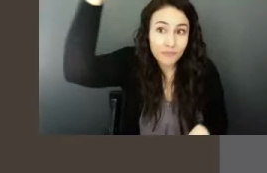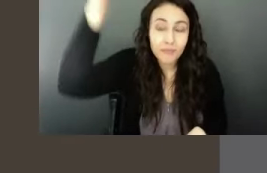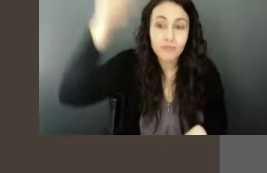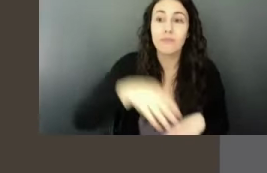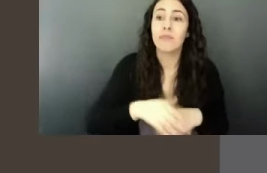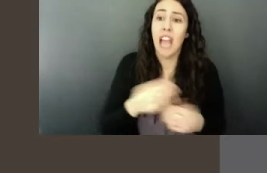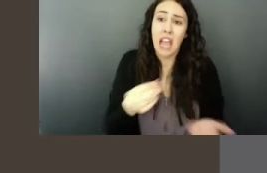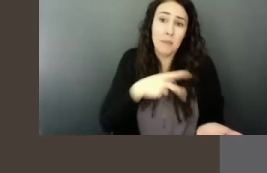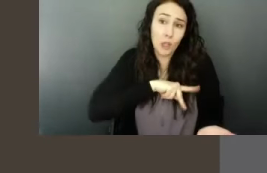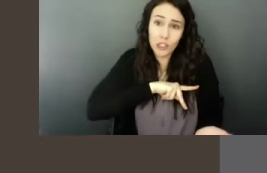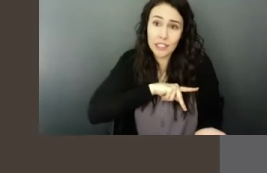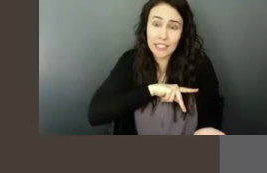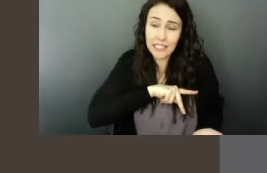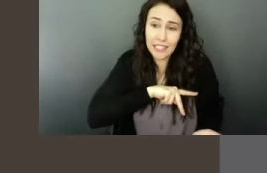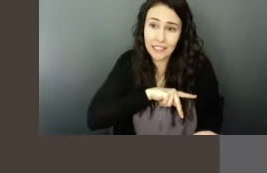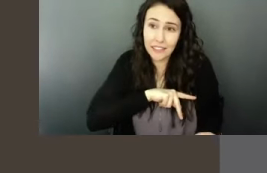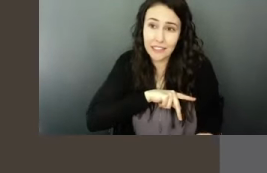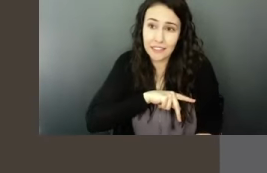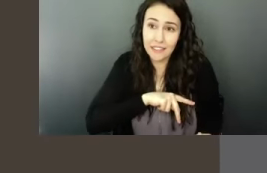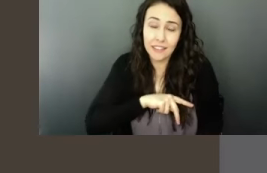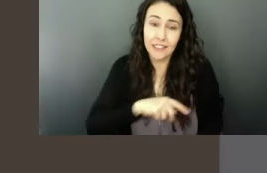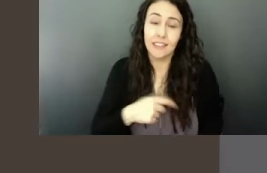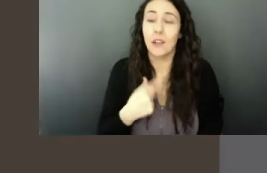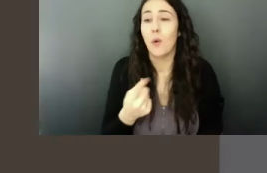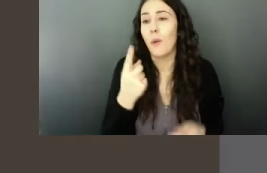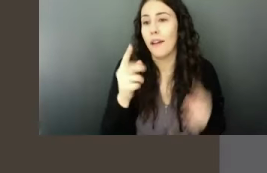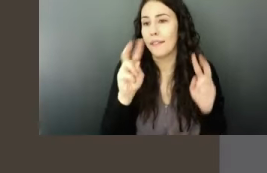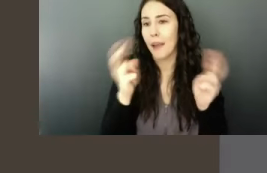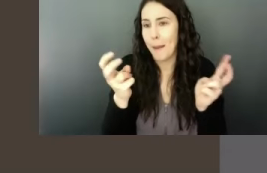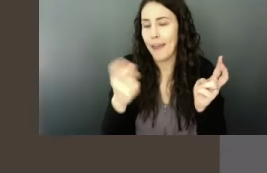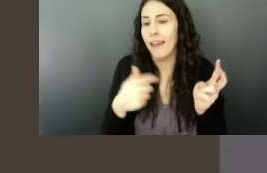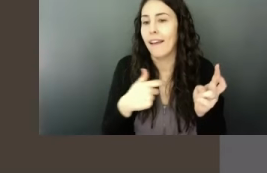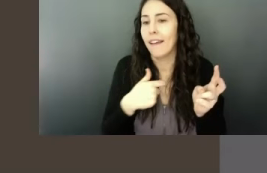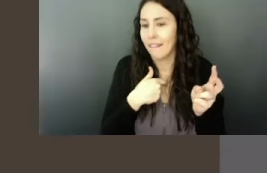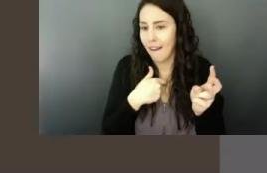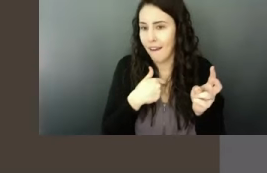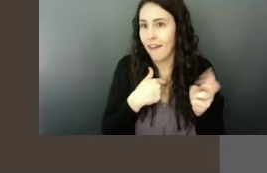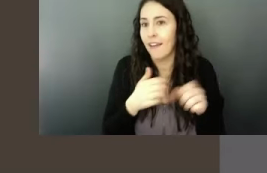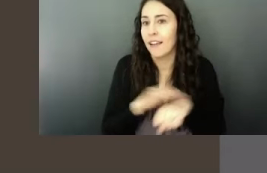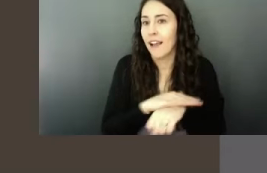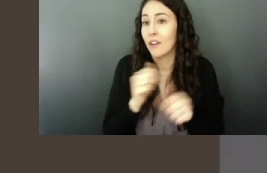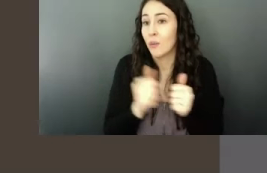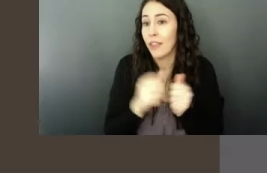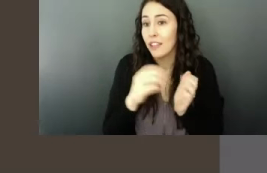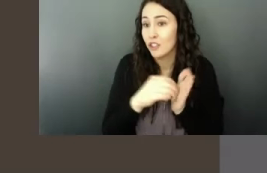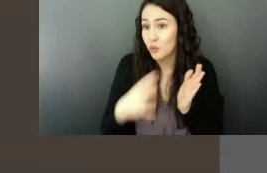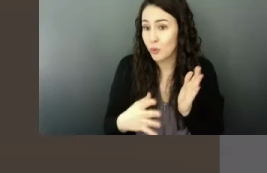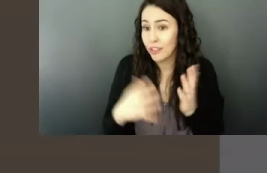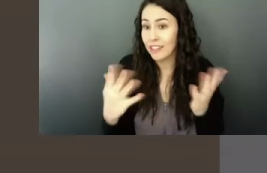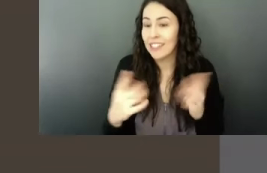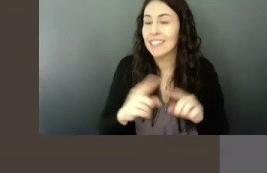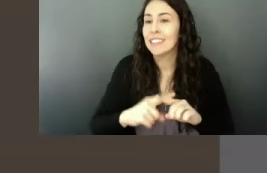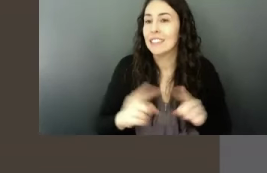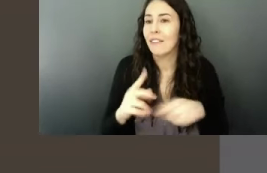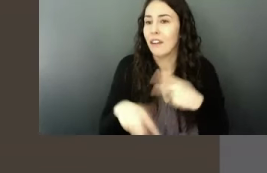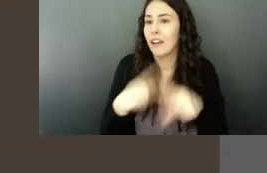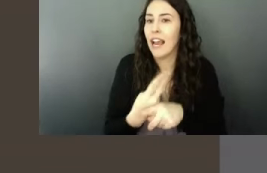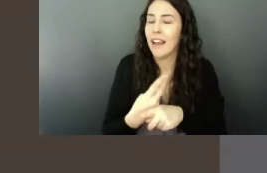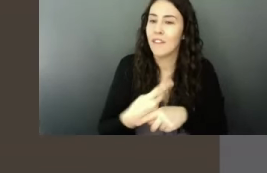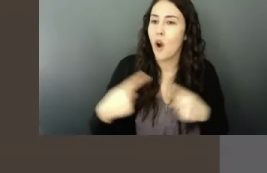personally, one topic that I cover with my students is a different form of argumentation. And I say, you know